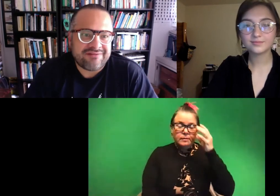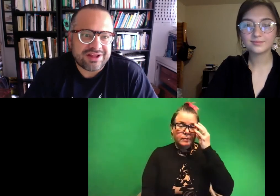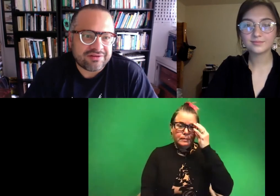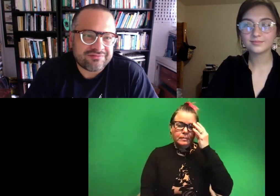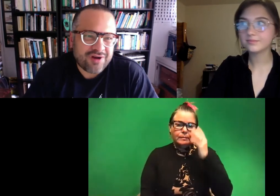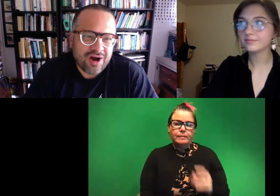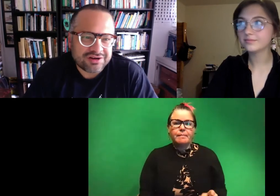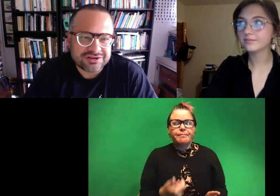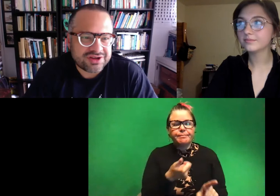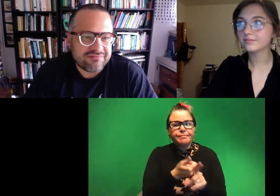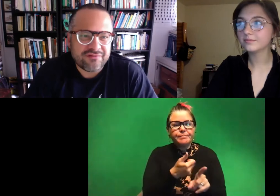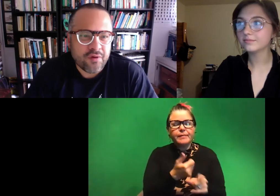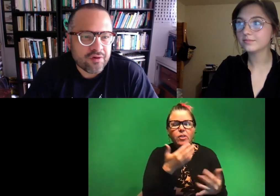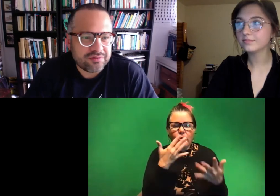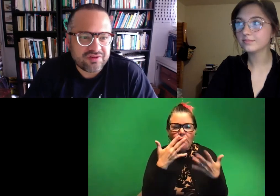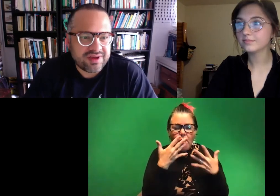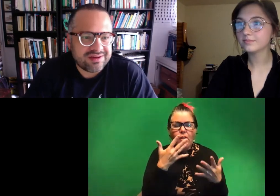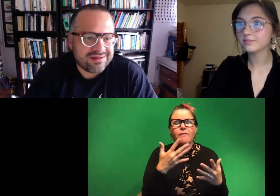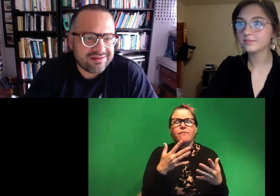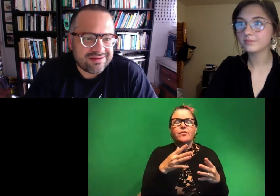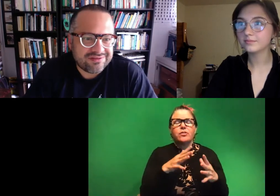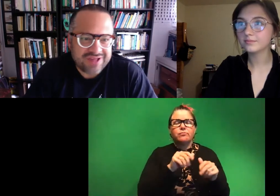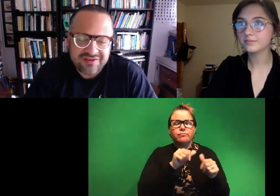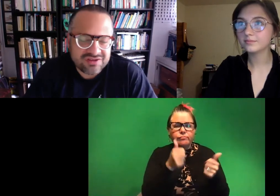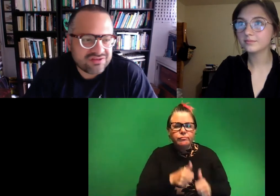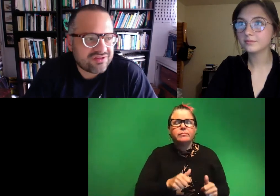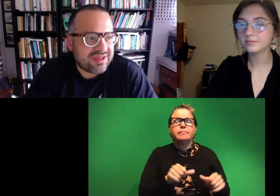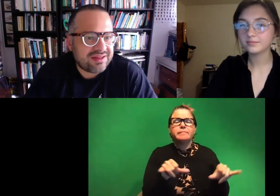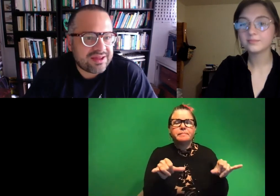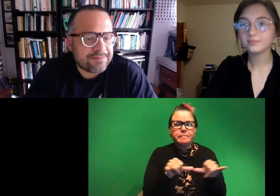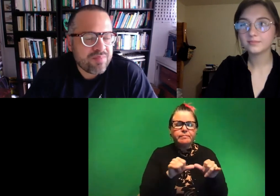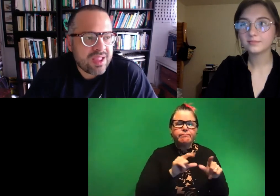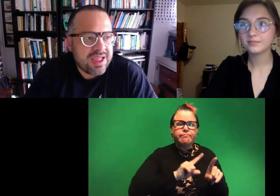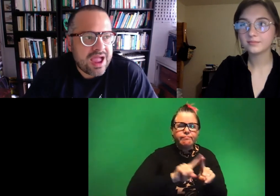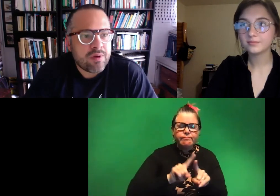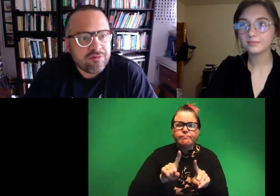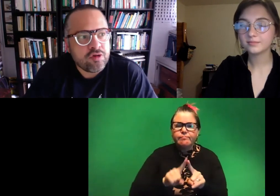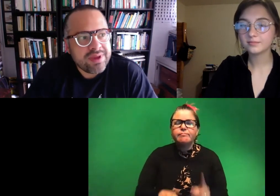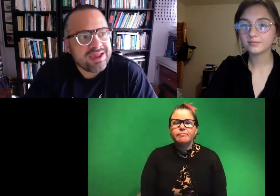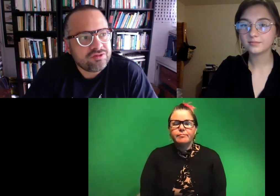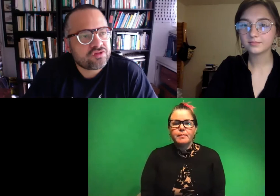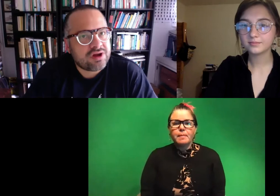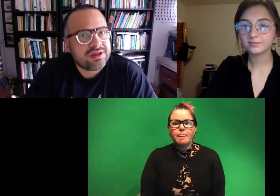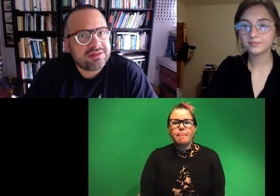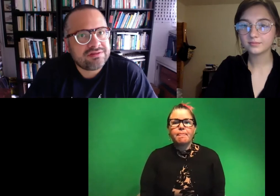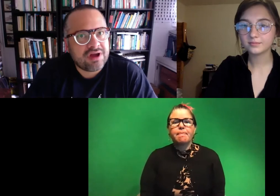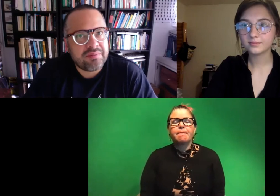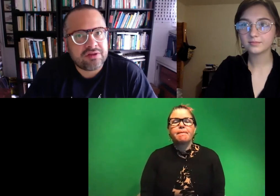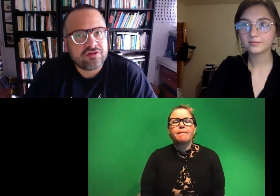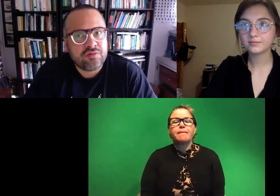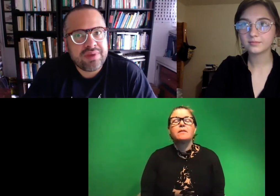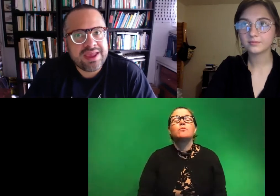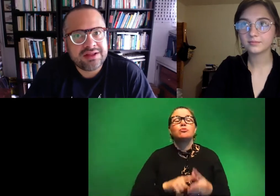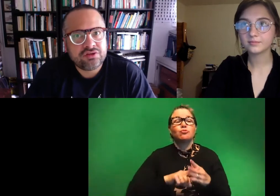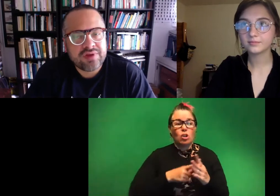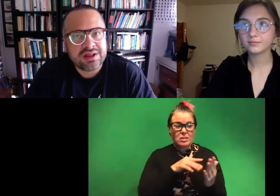They have a lot of colors and forms and sizes and. And when you begin to study dung beetles,